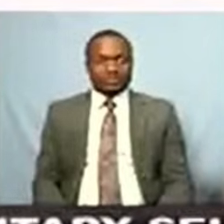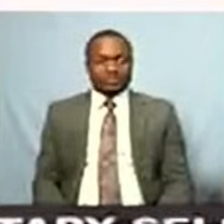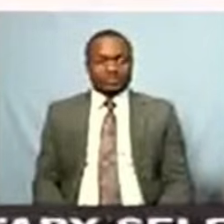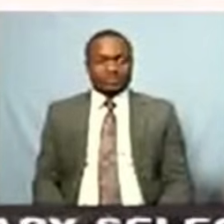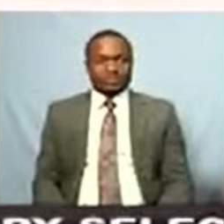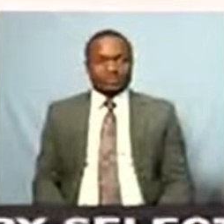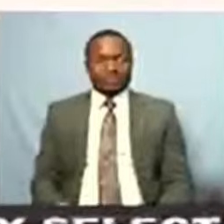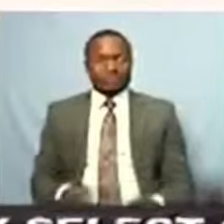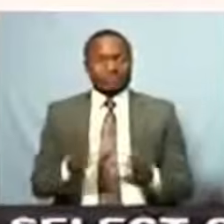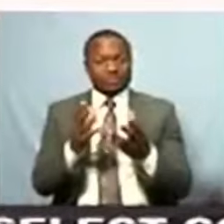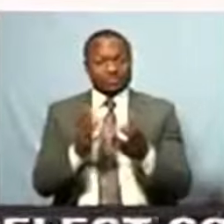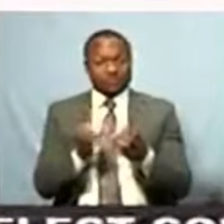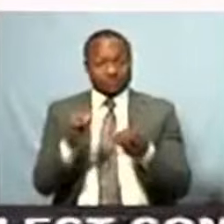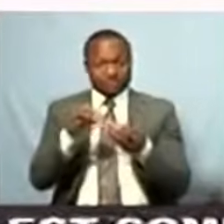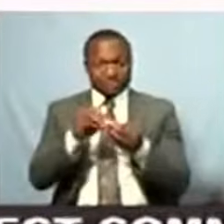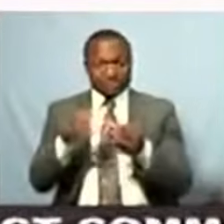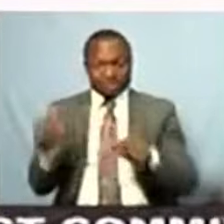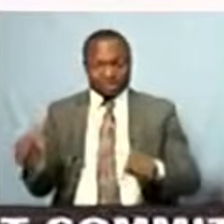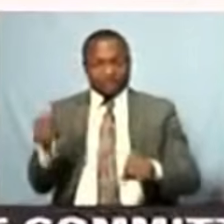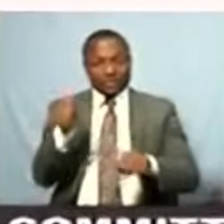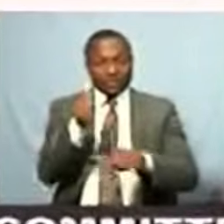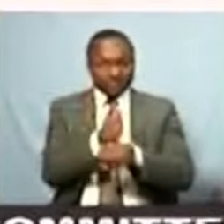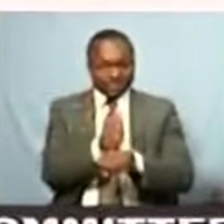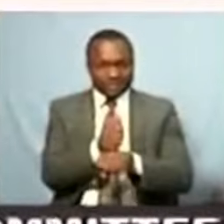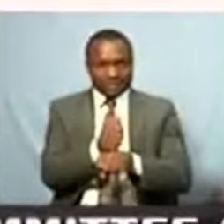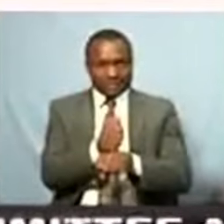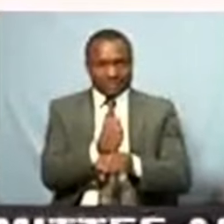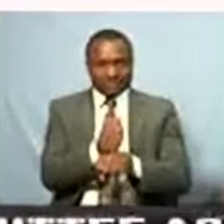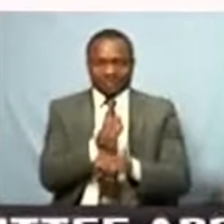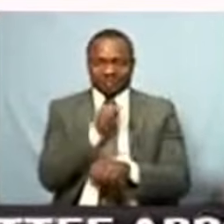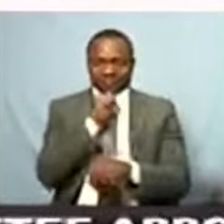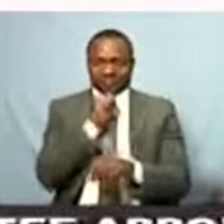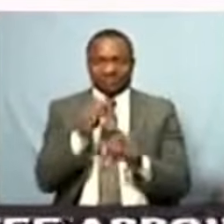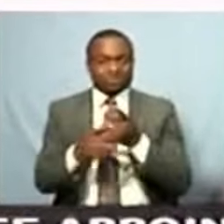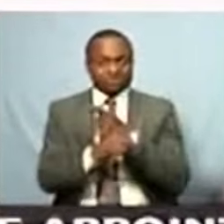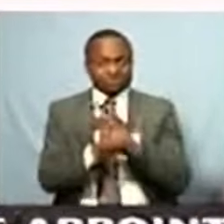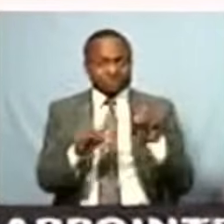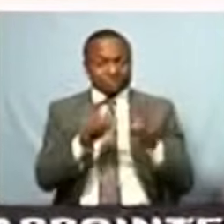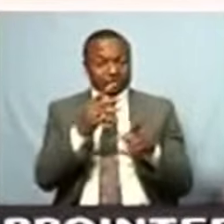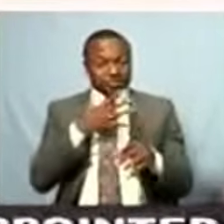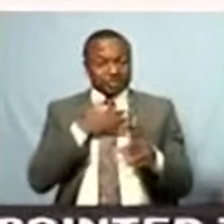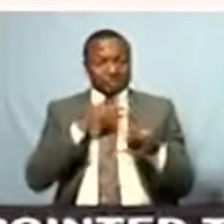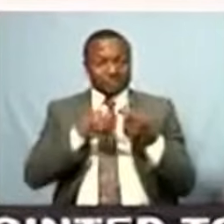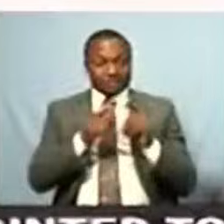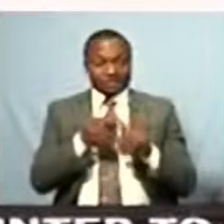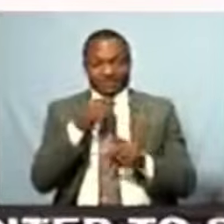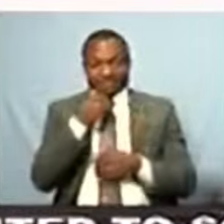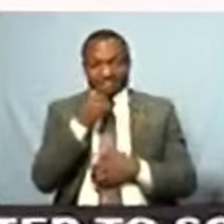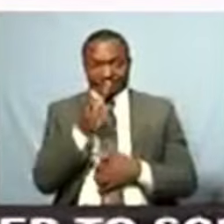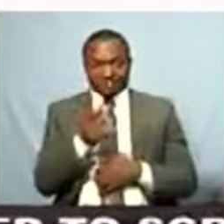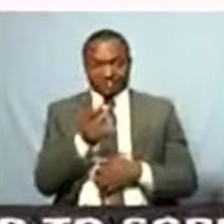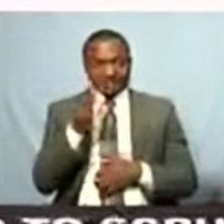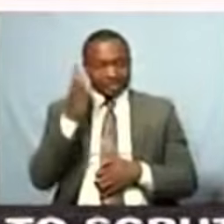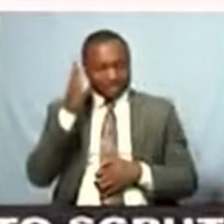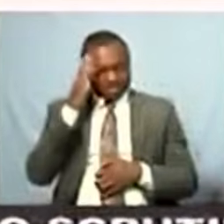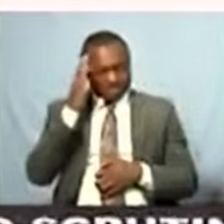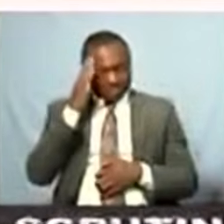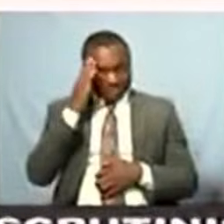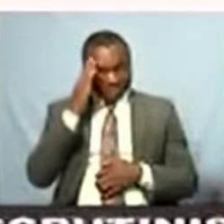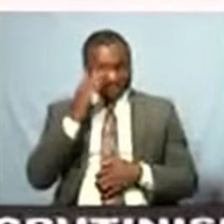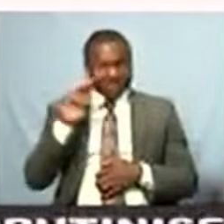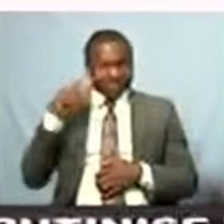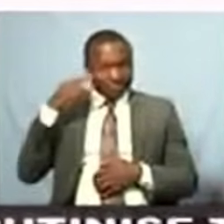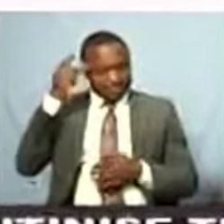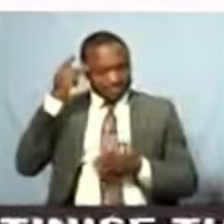I wanted to add, Chair, that appointment sounds undemocratic, like my colleague has said, because we know that